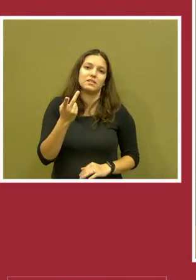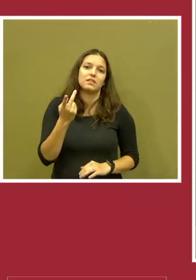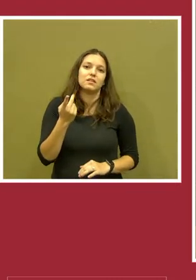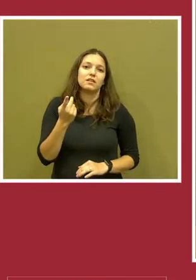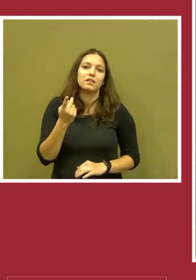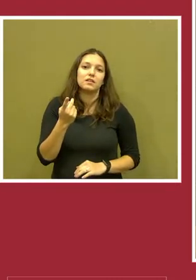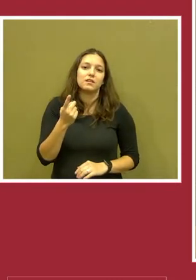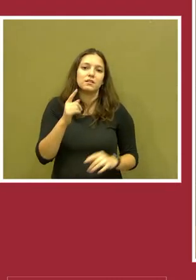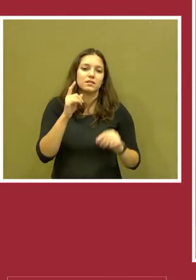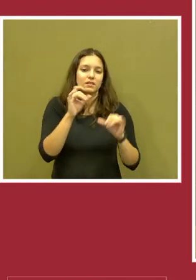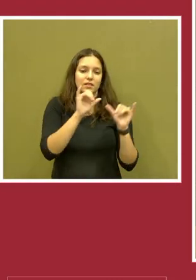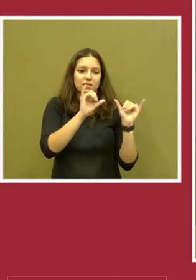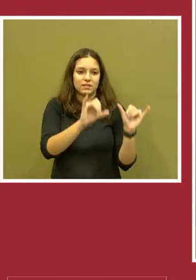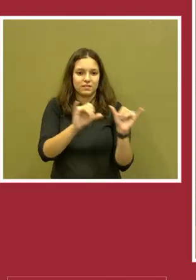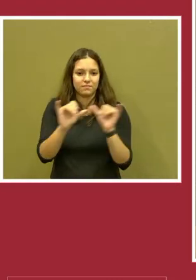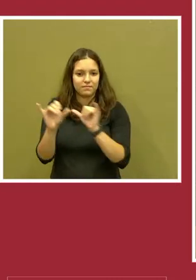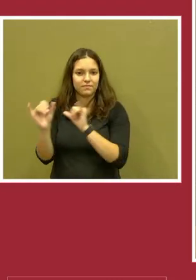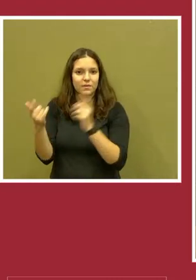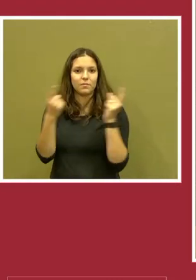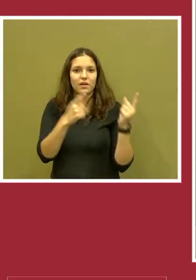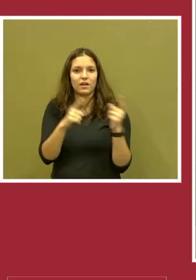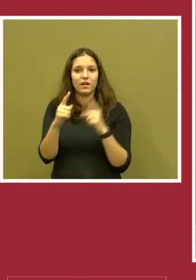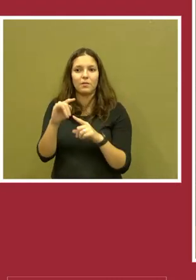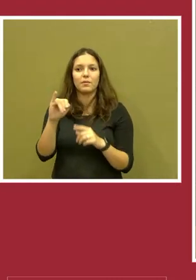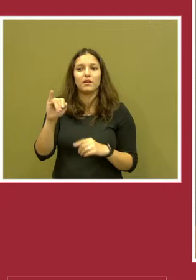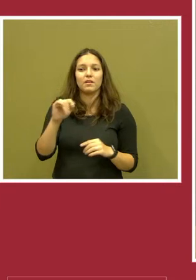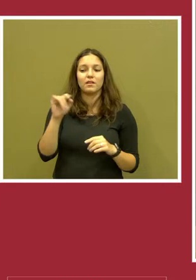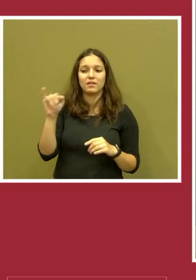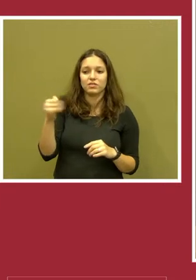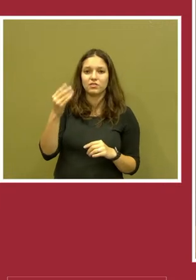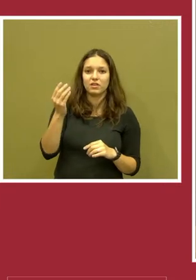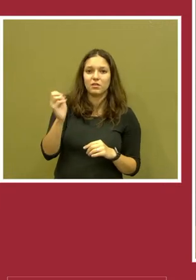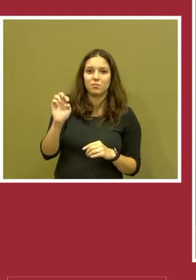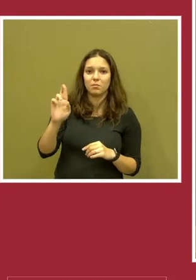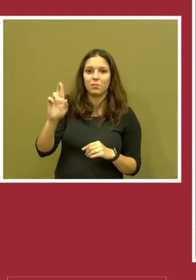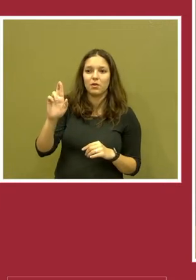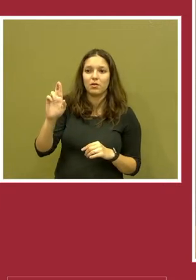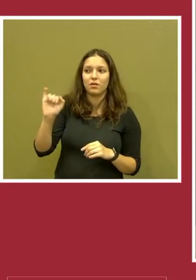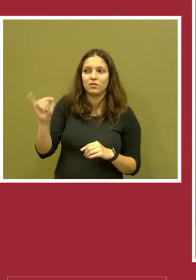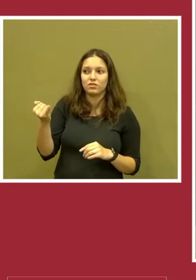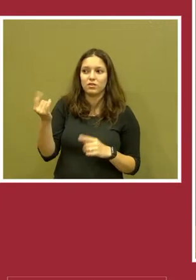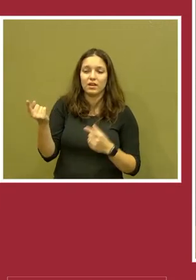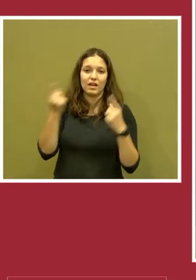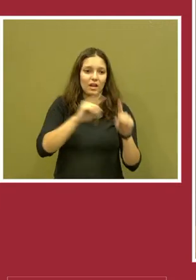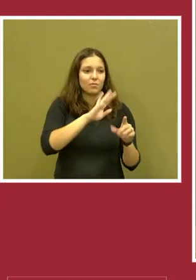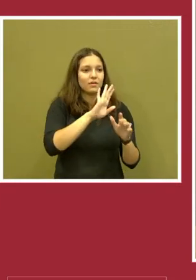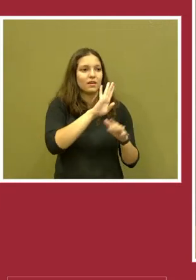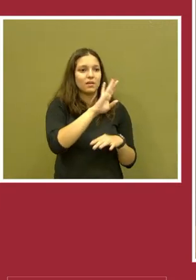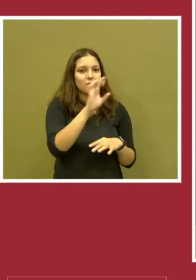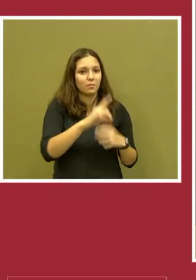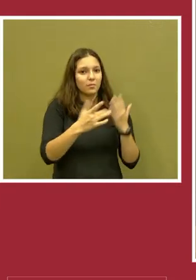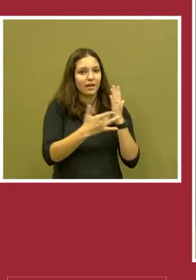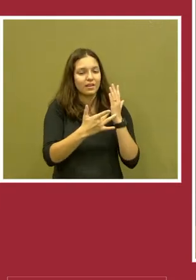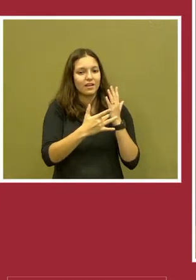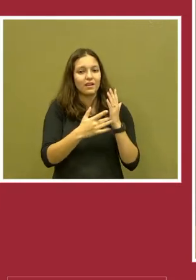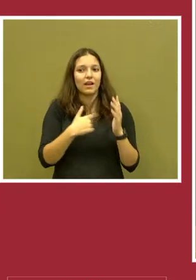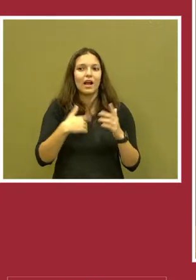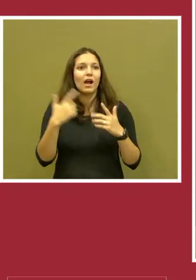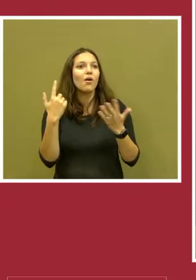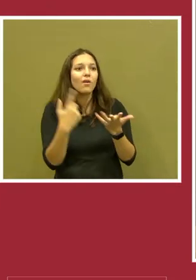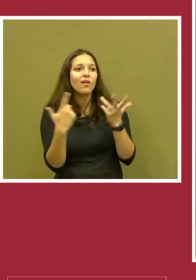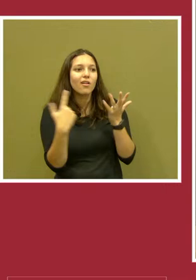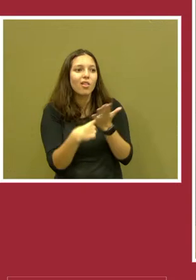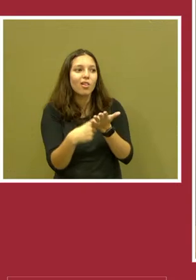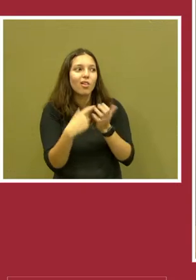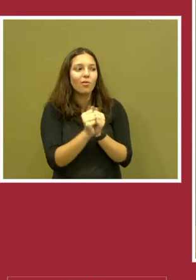the same modules happening at JBARJ that are happening at Ben Tech, and their director saying, oh yeah, I was talking to Sal last